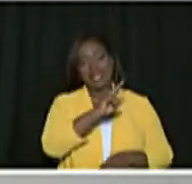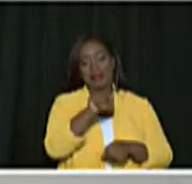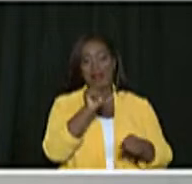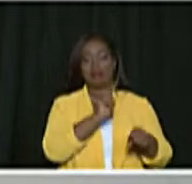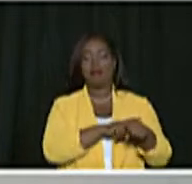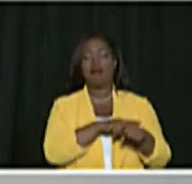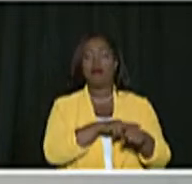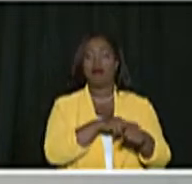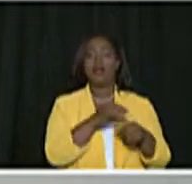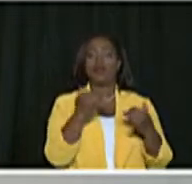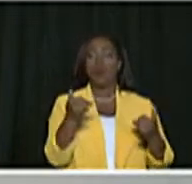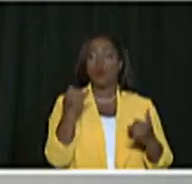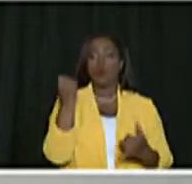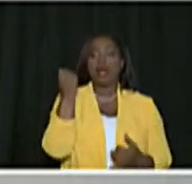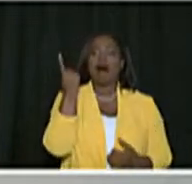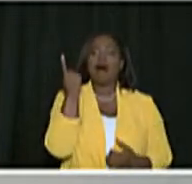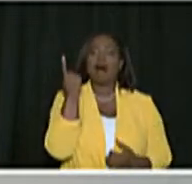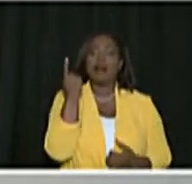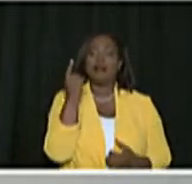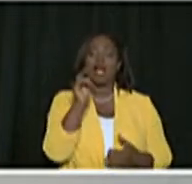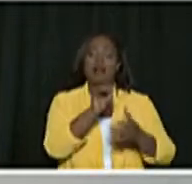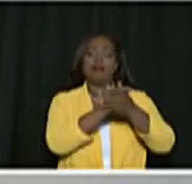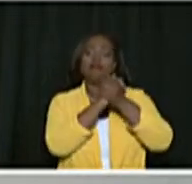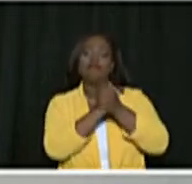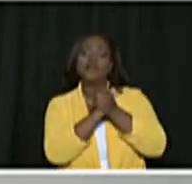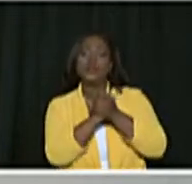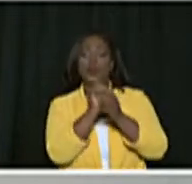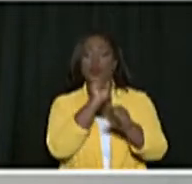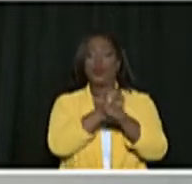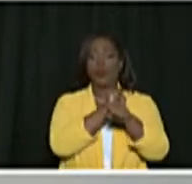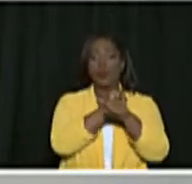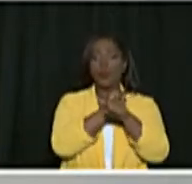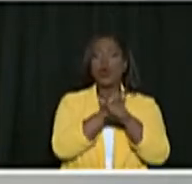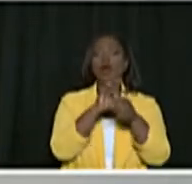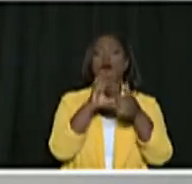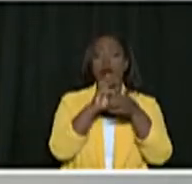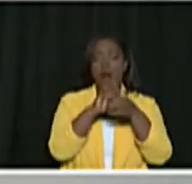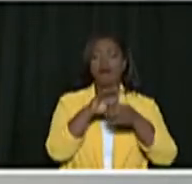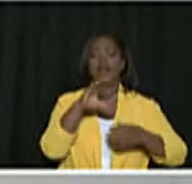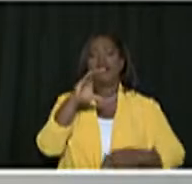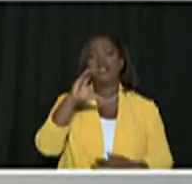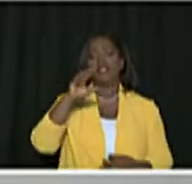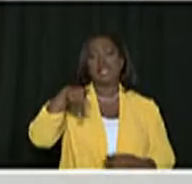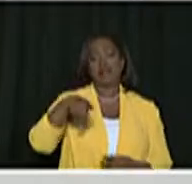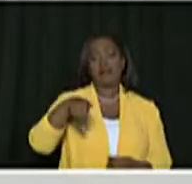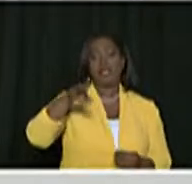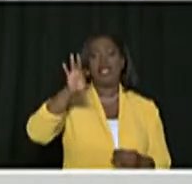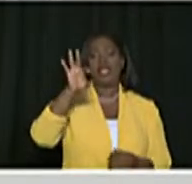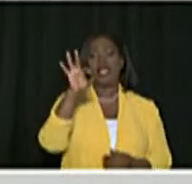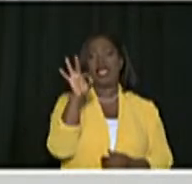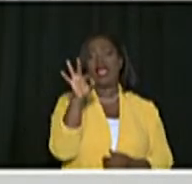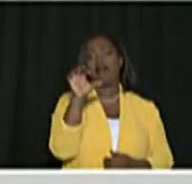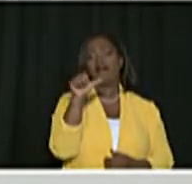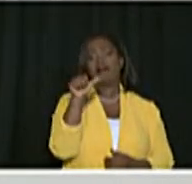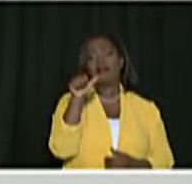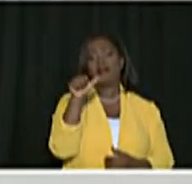of the CPFSA, and I know that it is difficult. Thank you, Dr. Morgan.